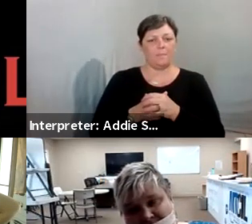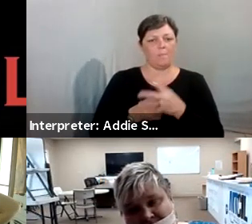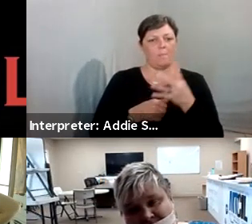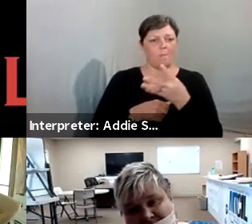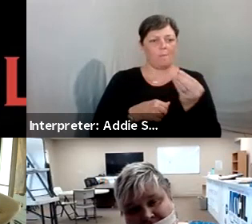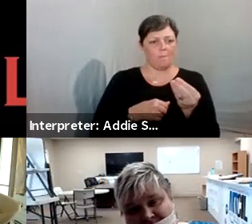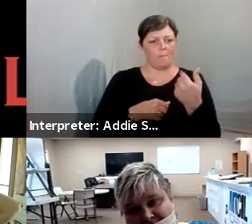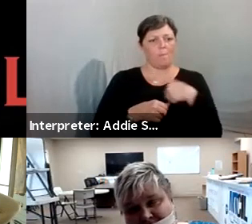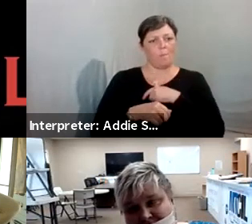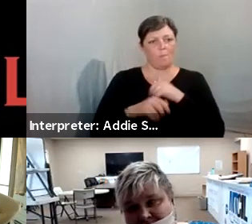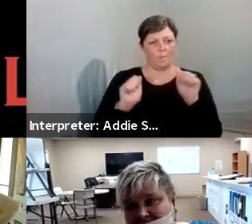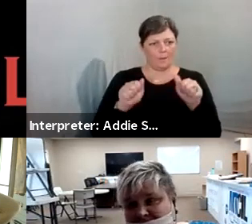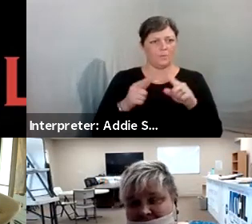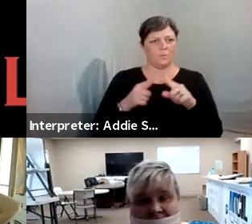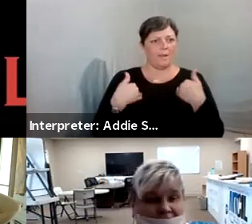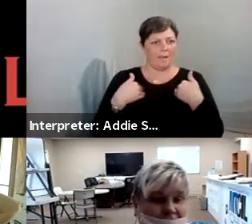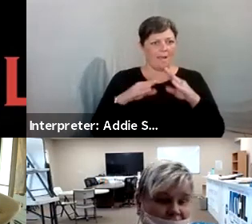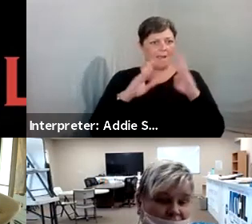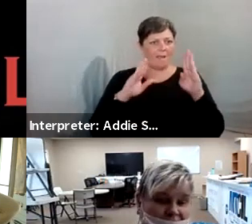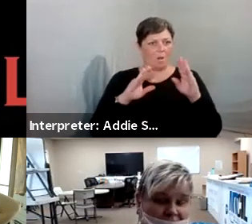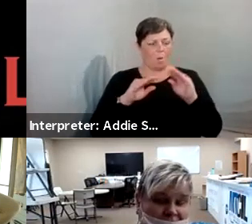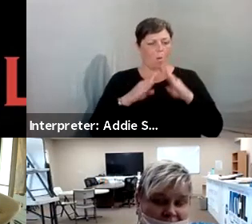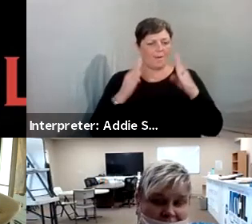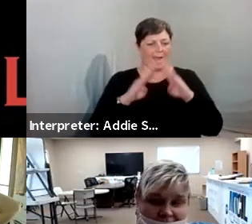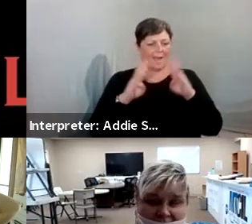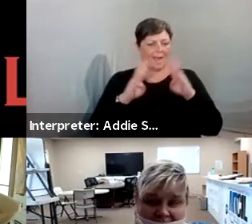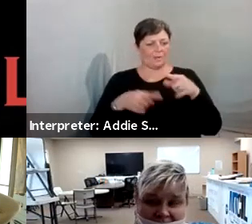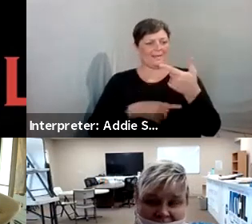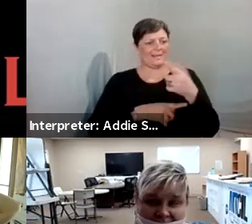And we were able to have an open house in Glendive.